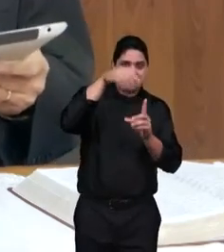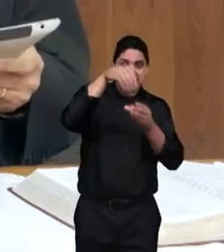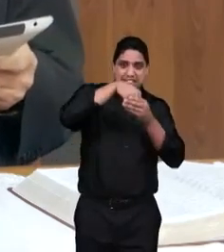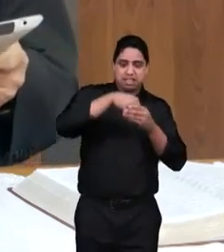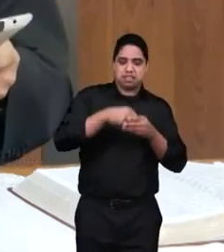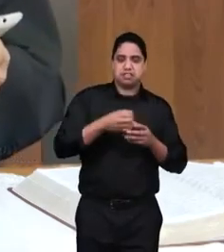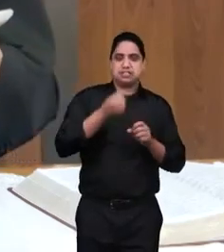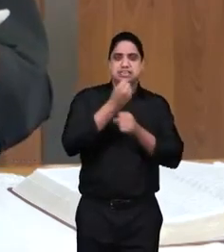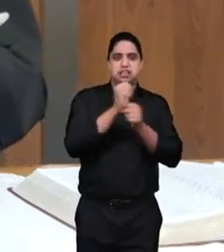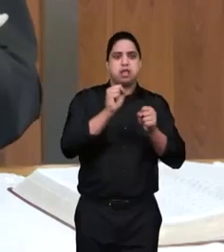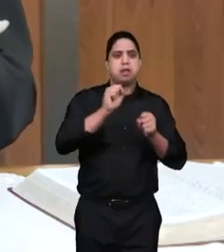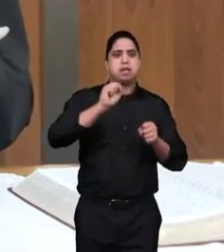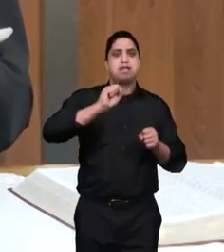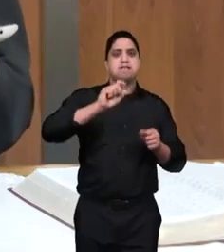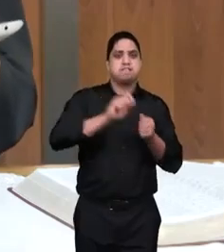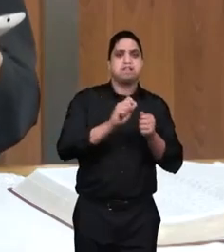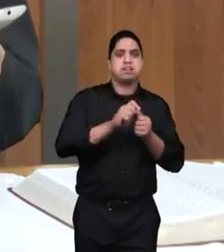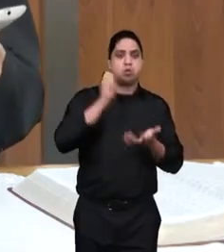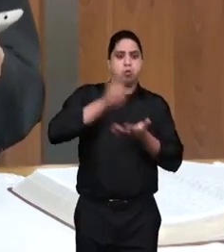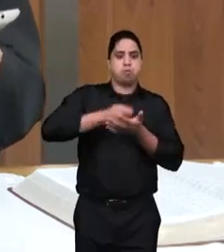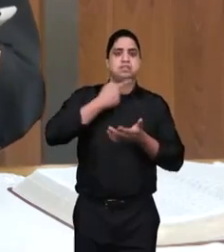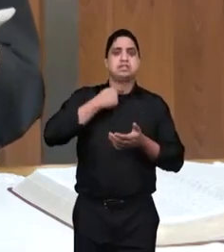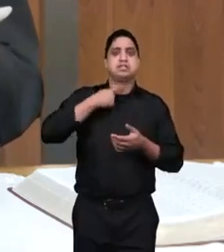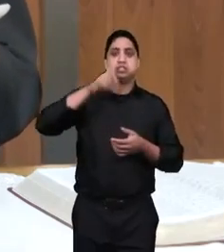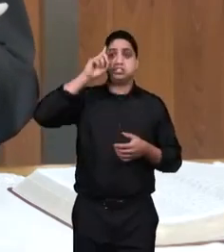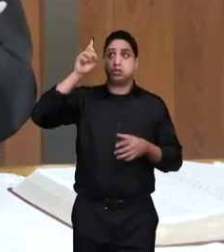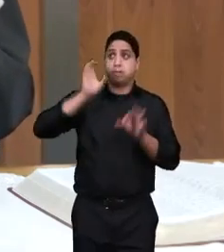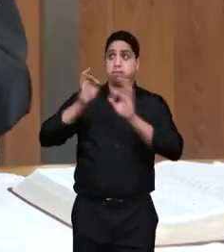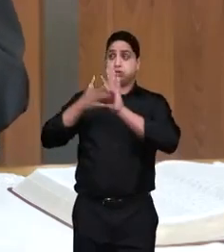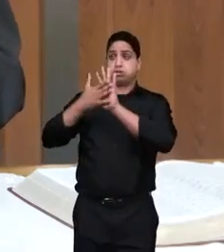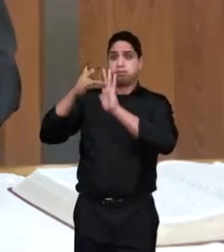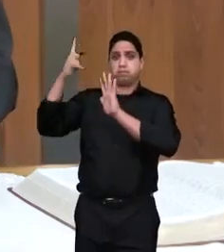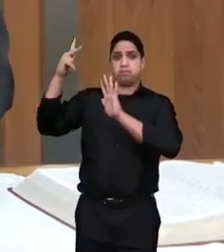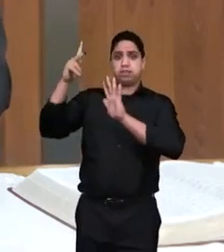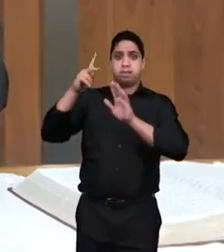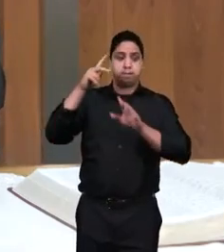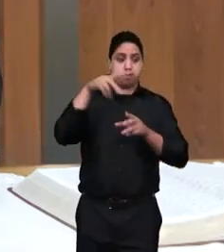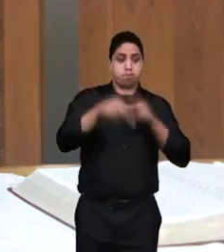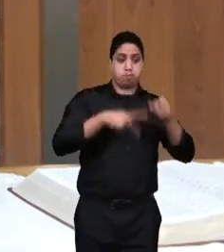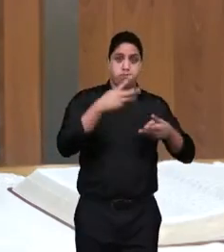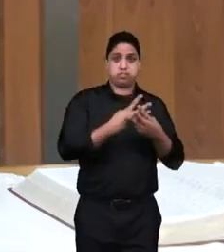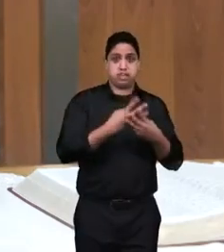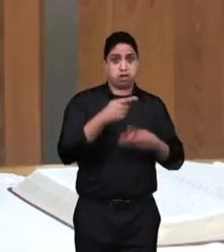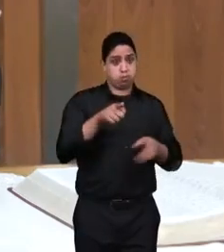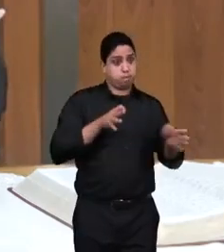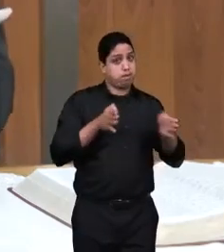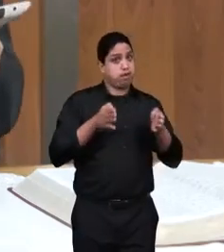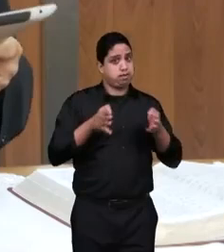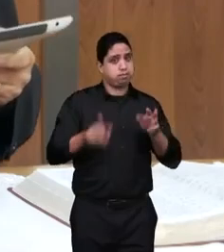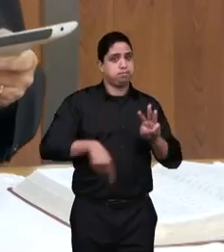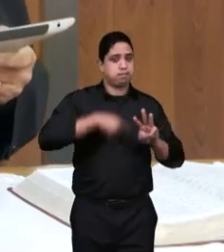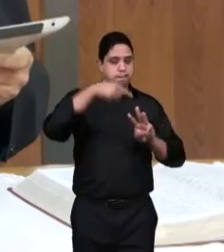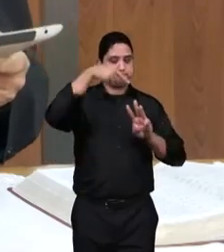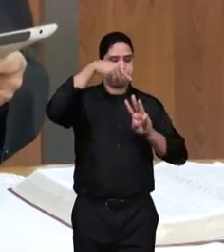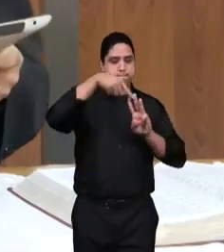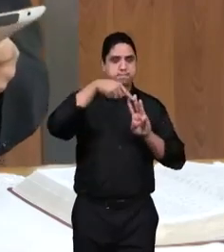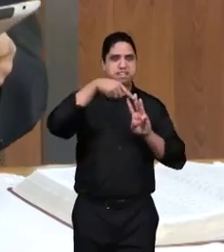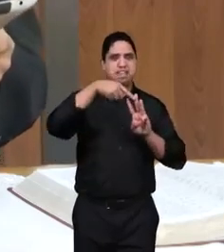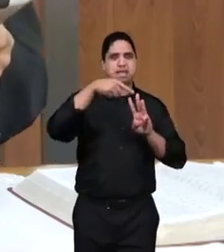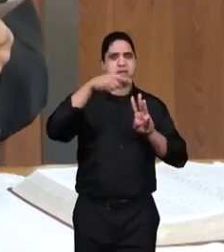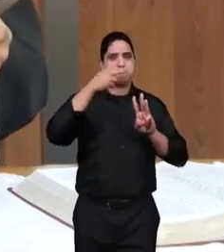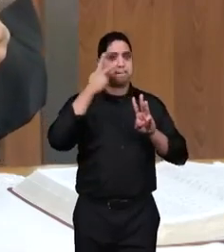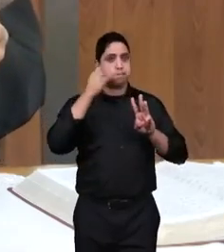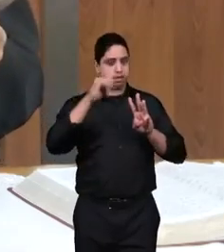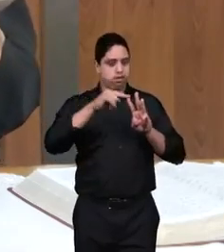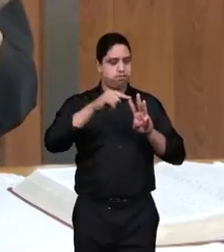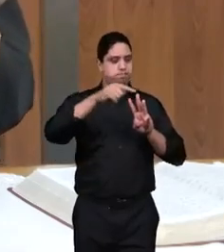took Samson and made him able to fulfill God's project for Israel in those days. And the figure of the Son, we